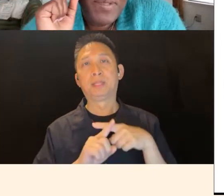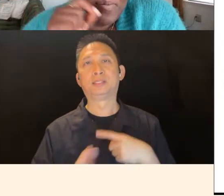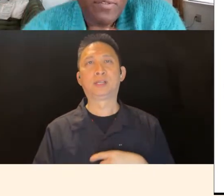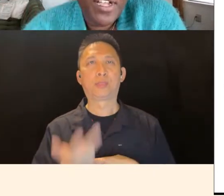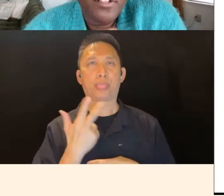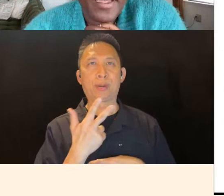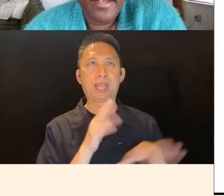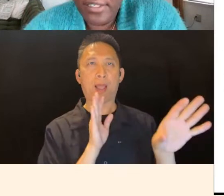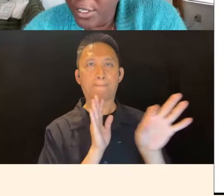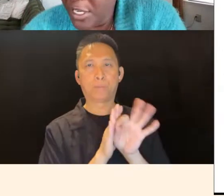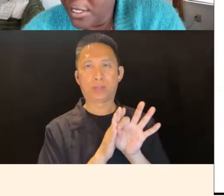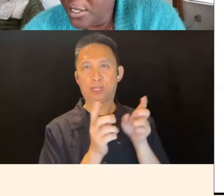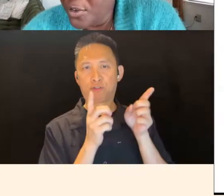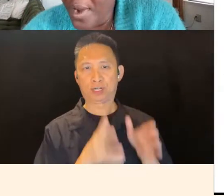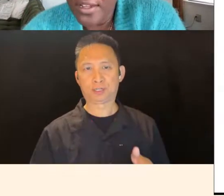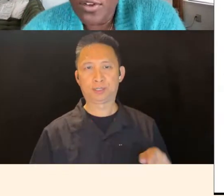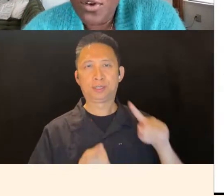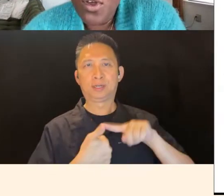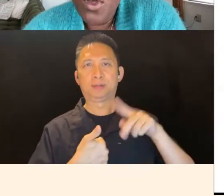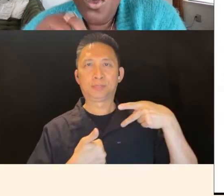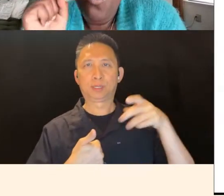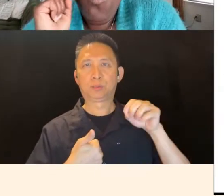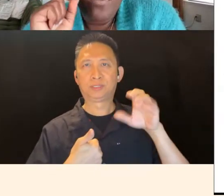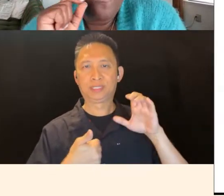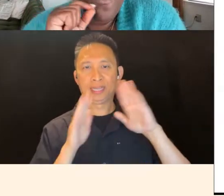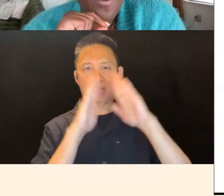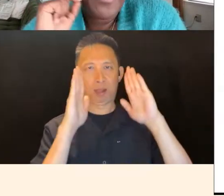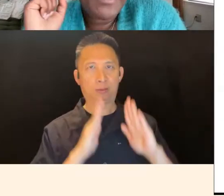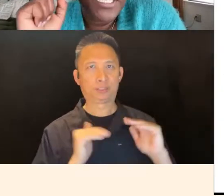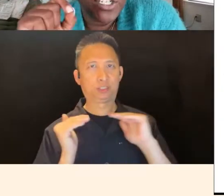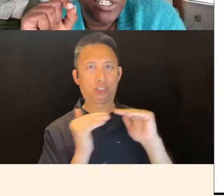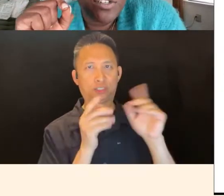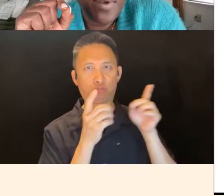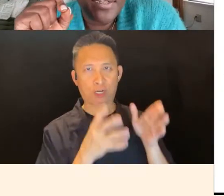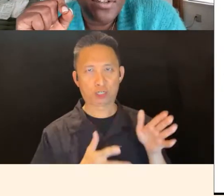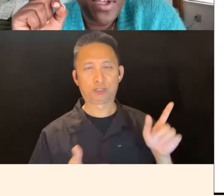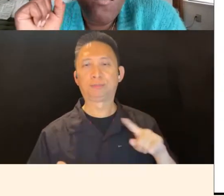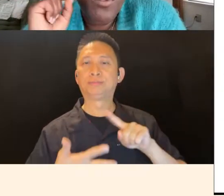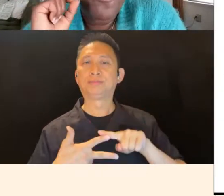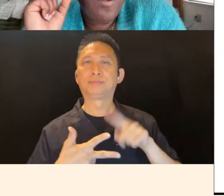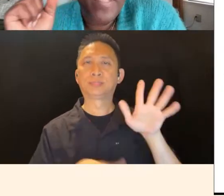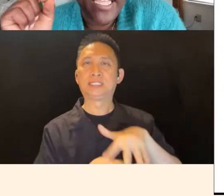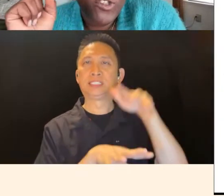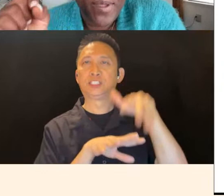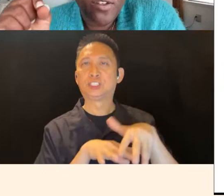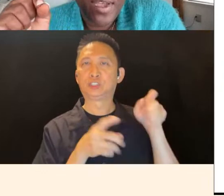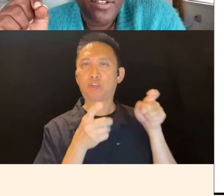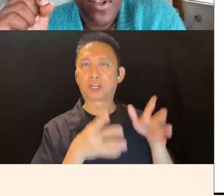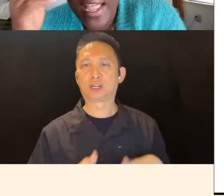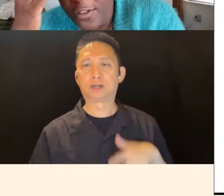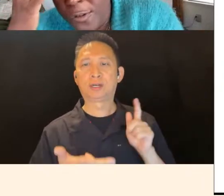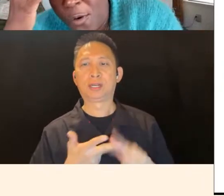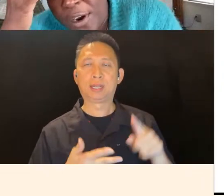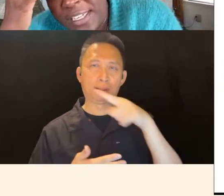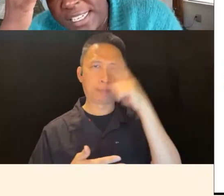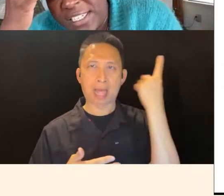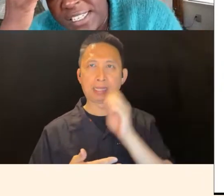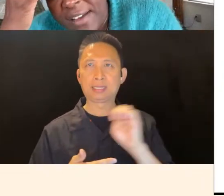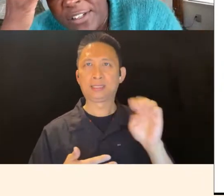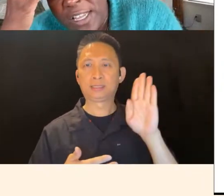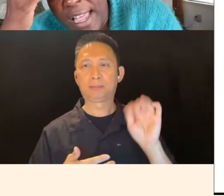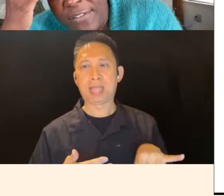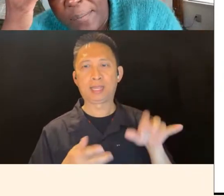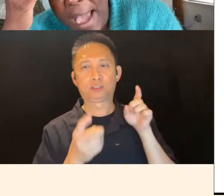for our People of Color Housing Justice Director, one for our Indigenous Director, and one for our Black East Bay Director. And